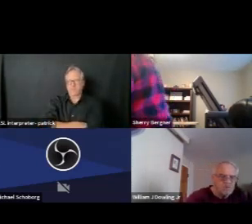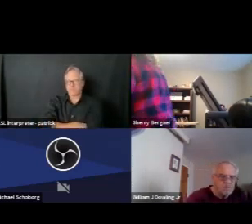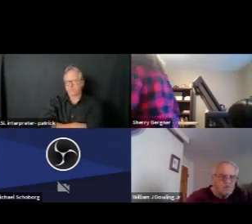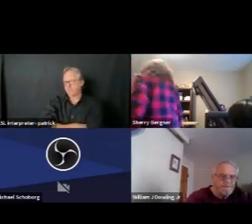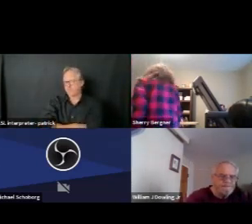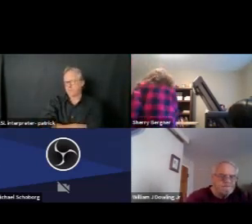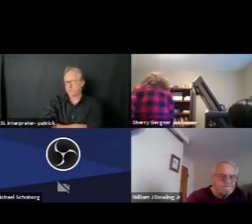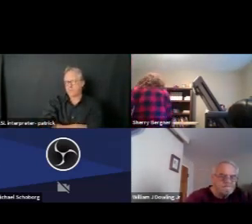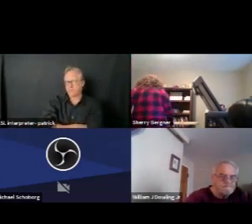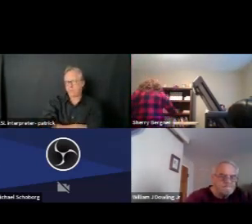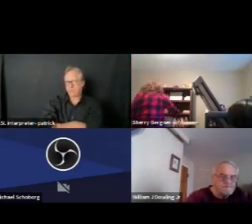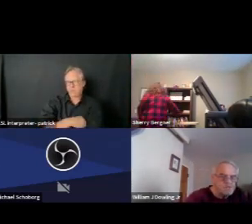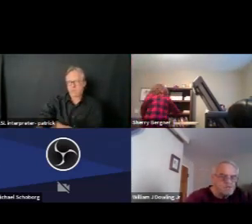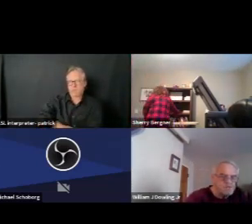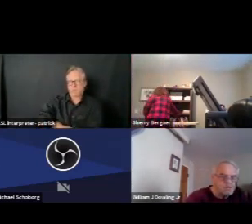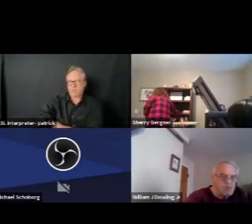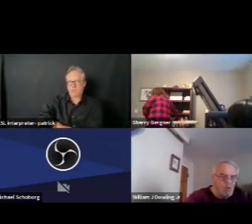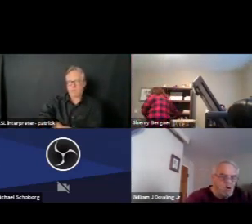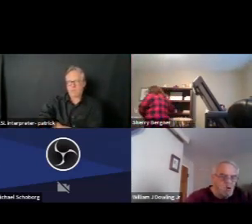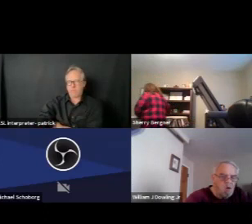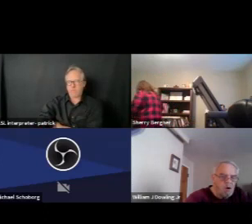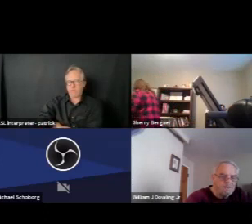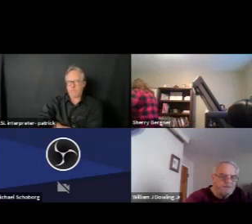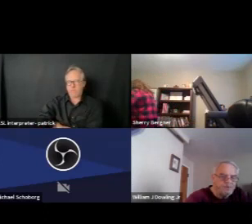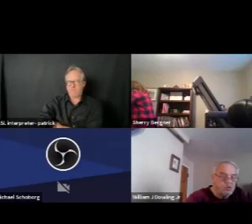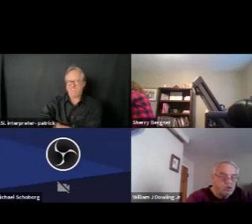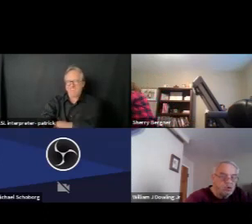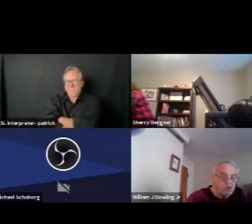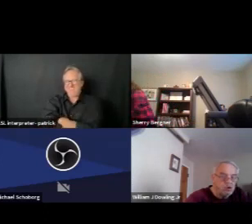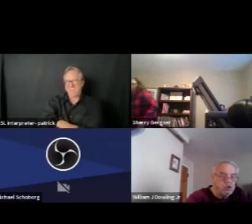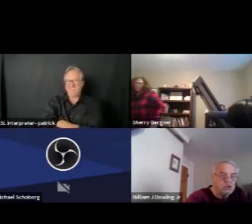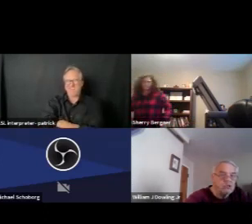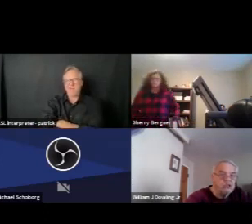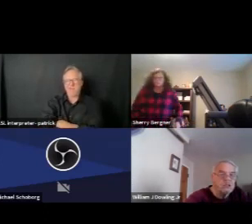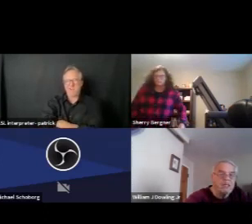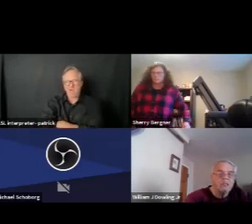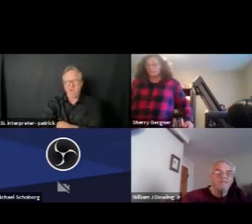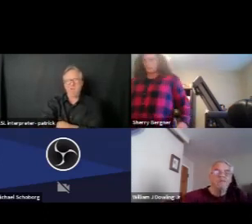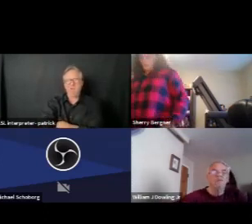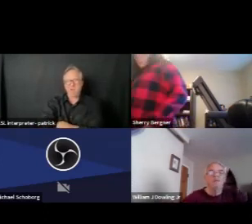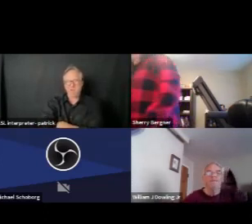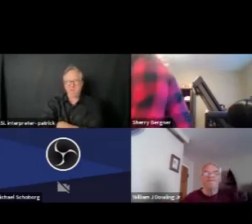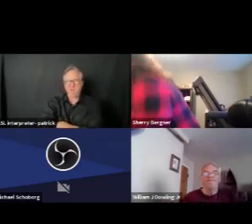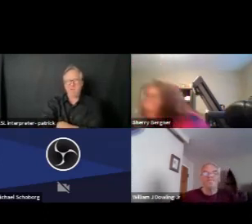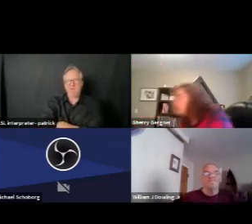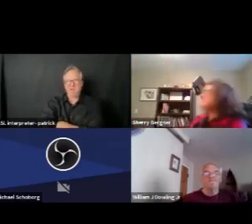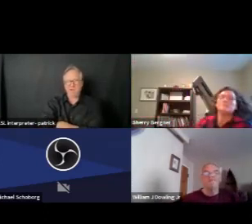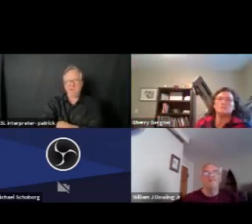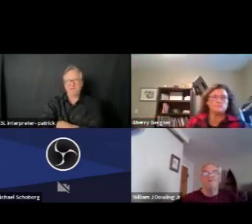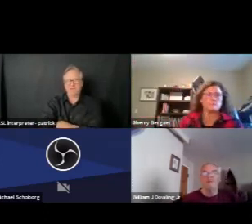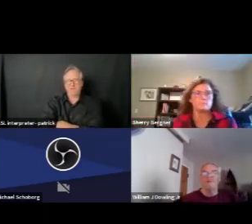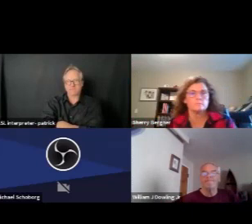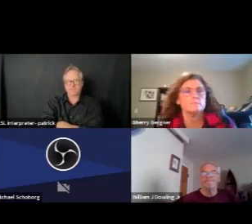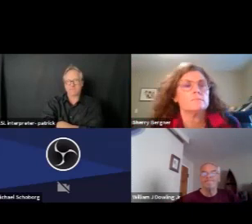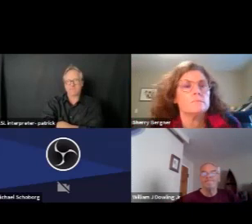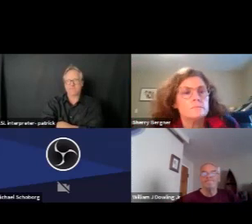grant or any other associated money from pharmaceutical or private enterprise. Most of my funding has come